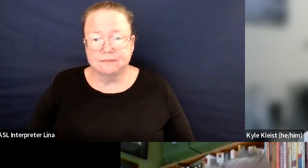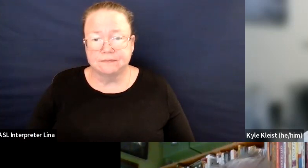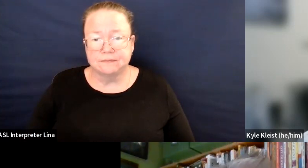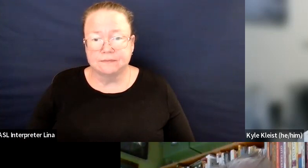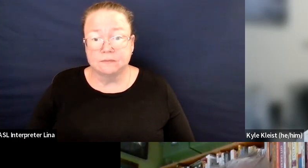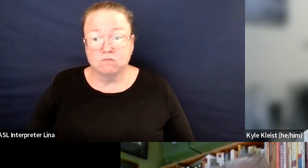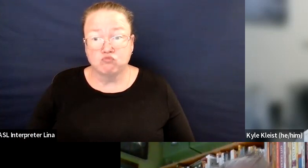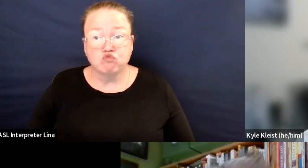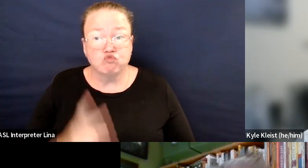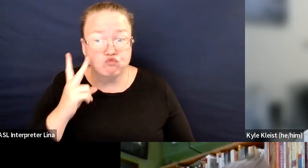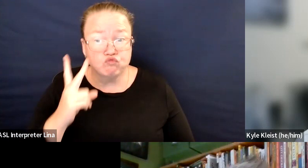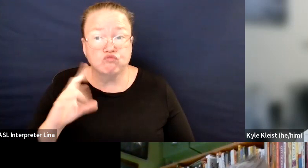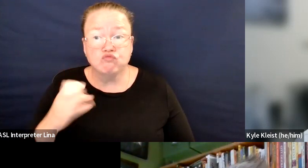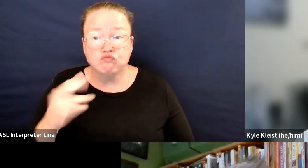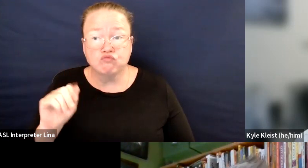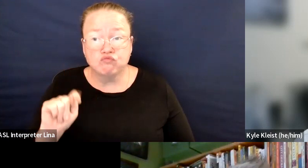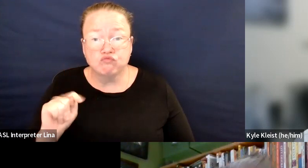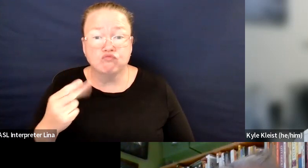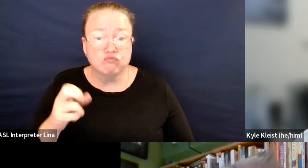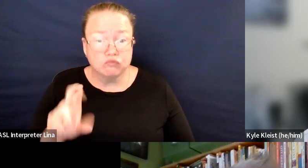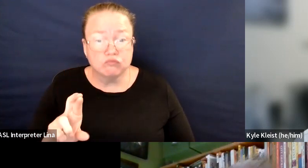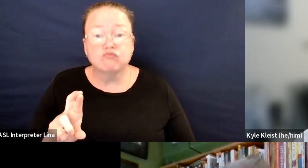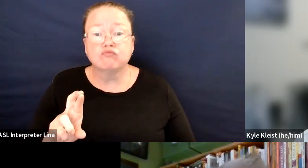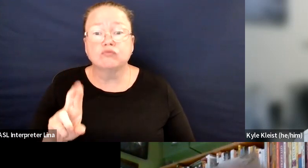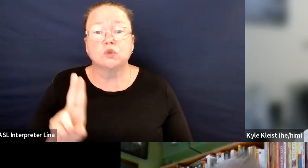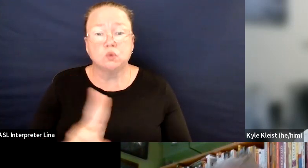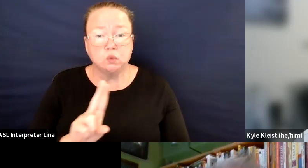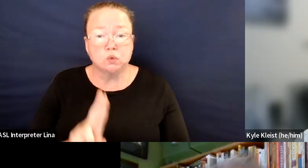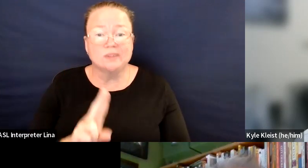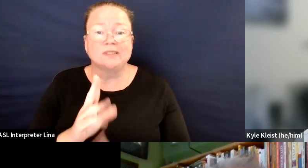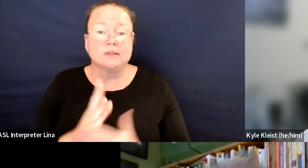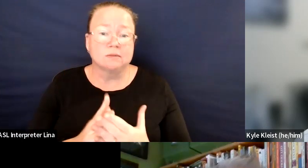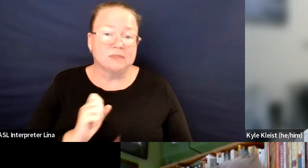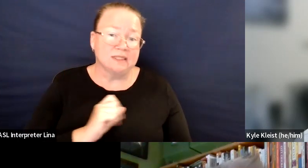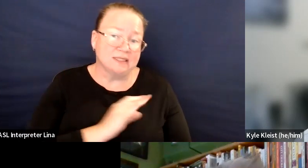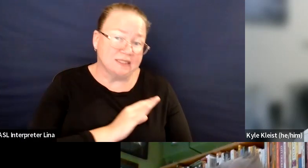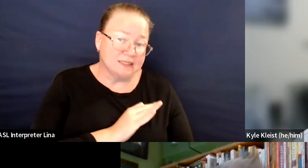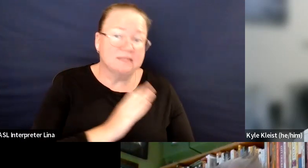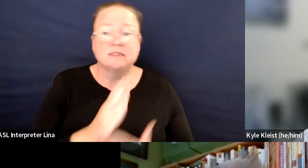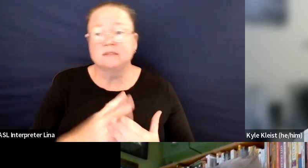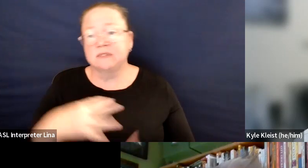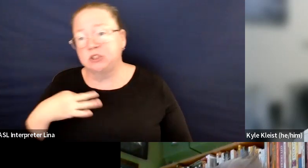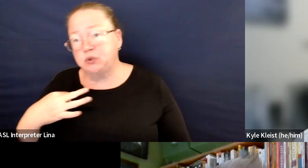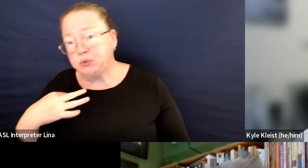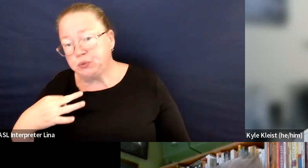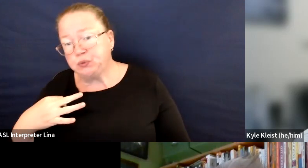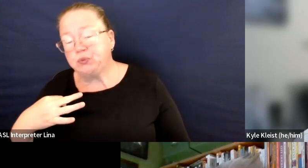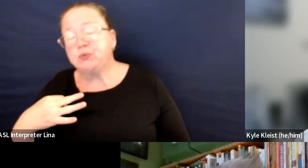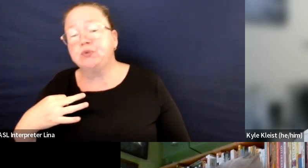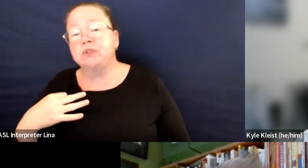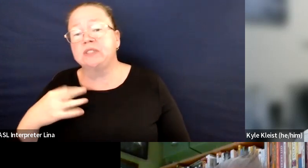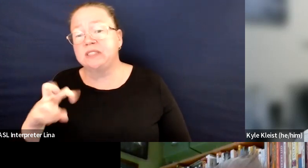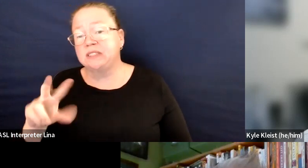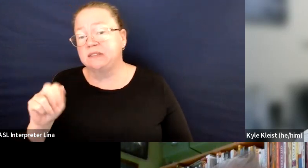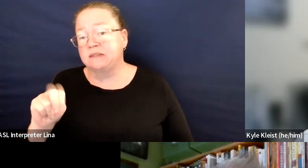So I'm just seeing in the chat, Heather was using some staff and volunteers. Evan